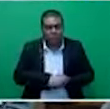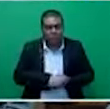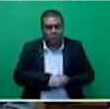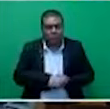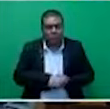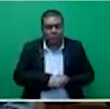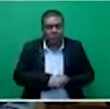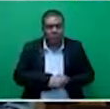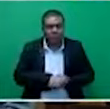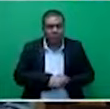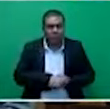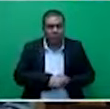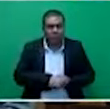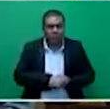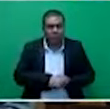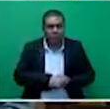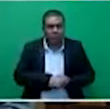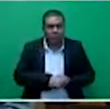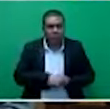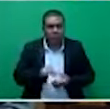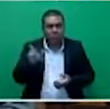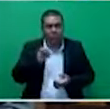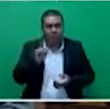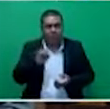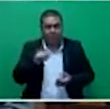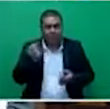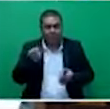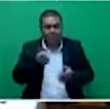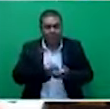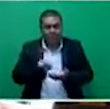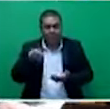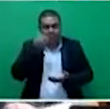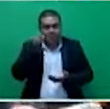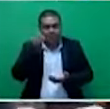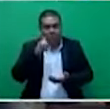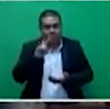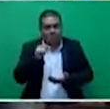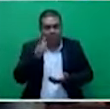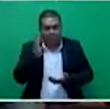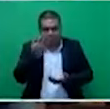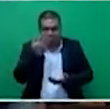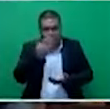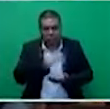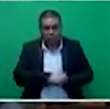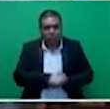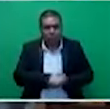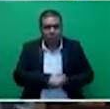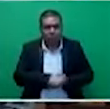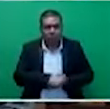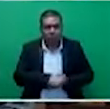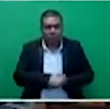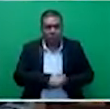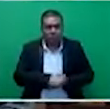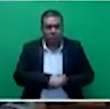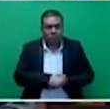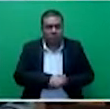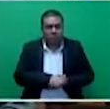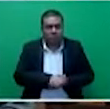and conditions, what is the state of the economy and the outlook, what are the consequences if government decides not to borrow, and many other